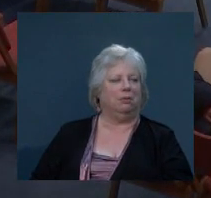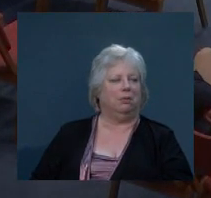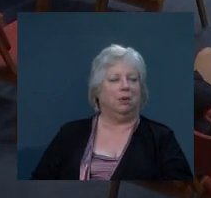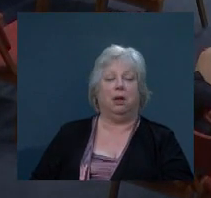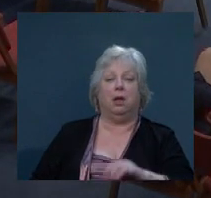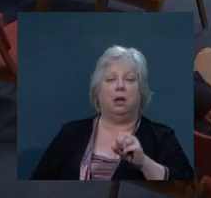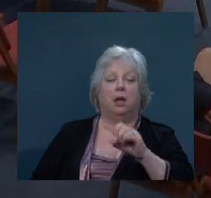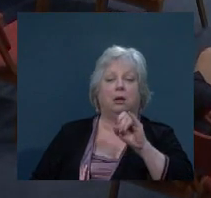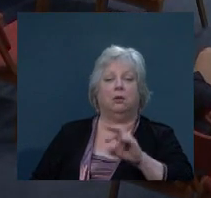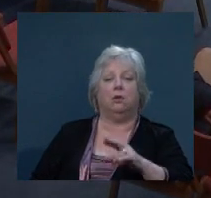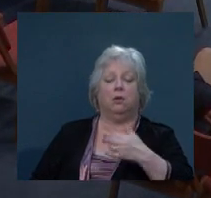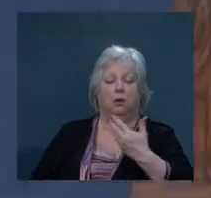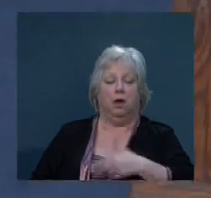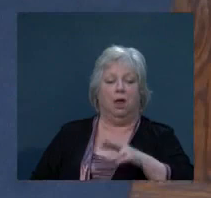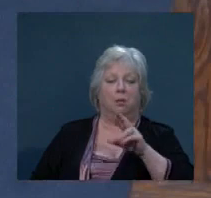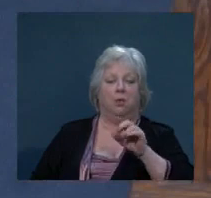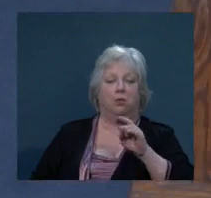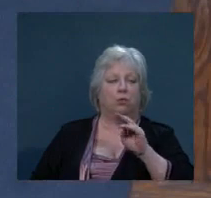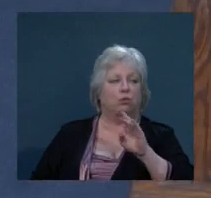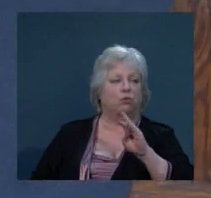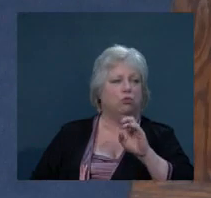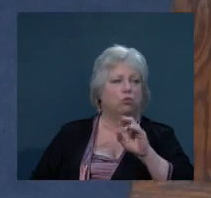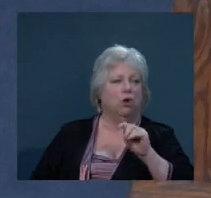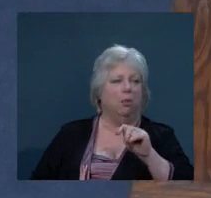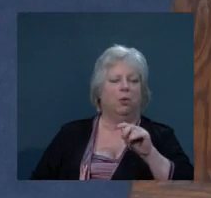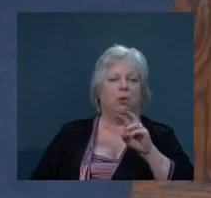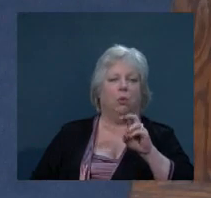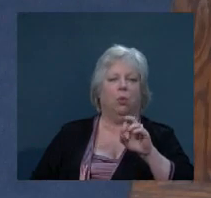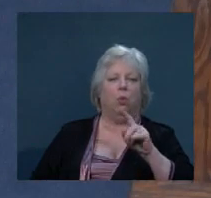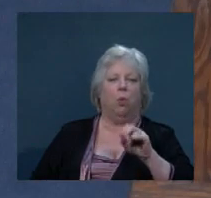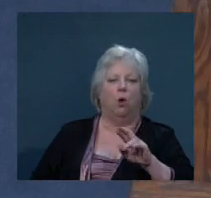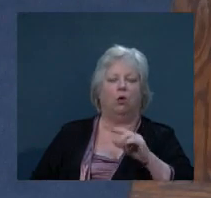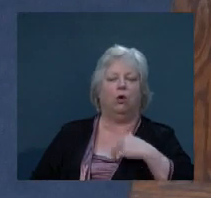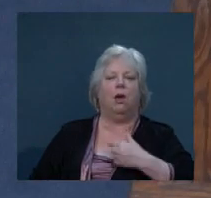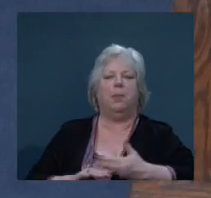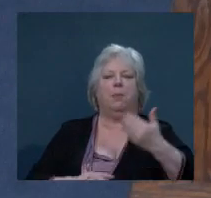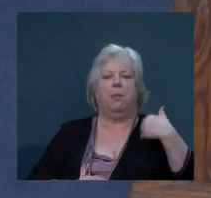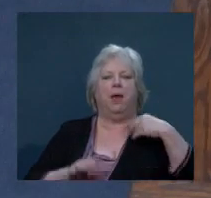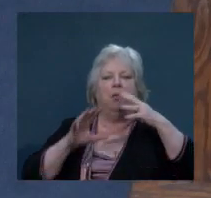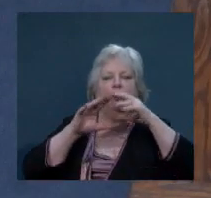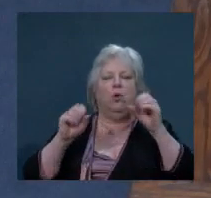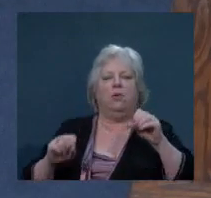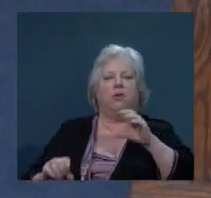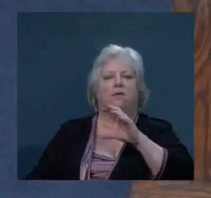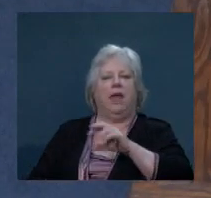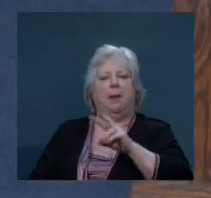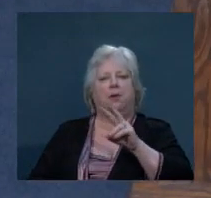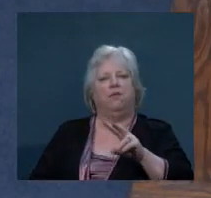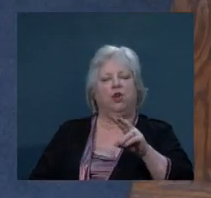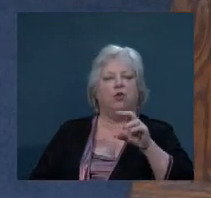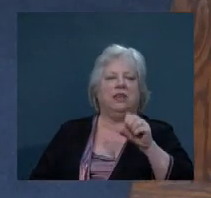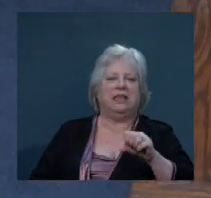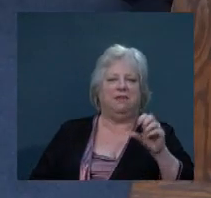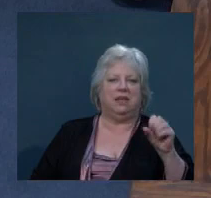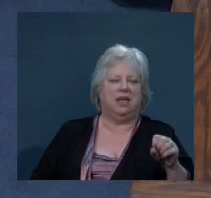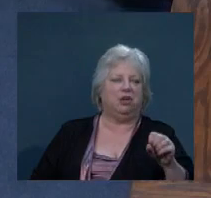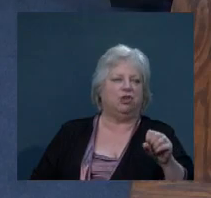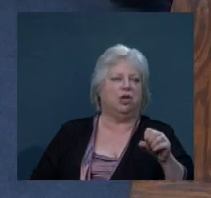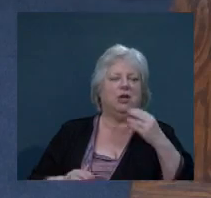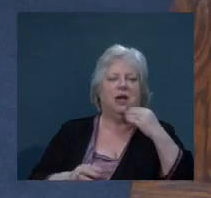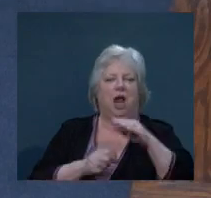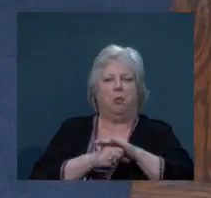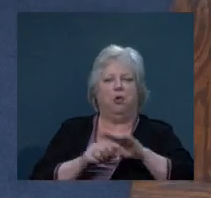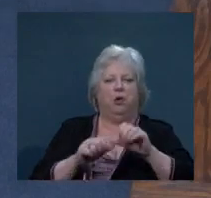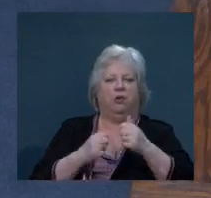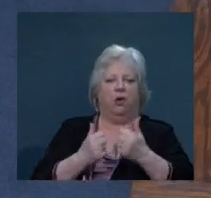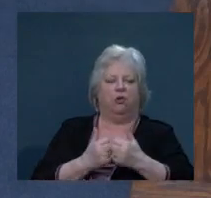Yes, sir. I'm Robert Walker. I'm a past president of the Capital Vista Station Neighborhood Association. I've been a